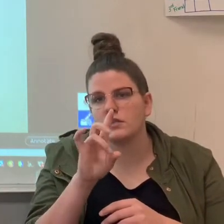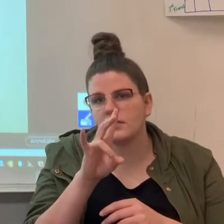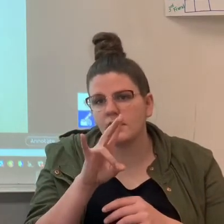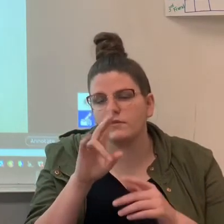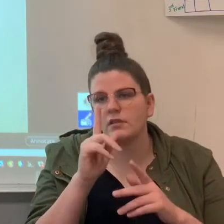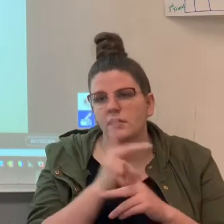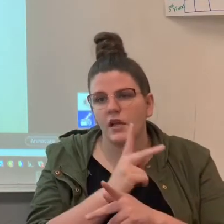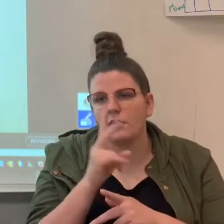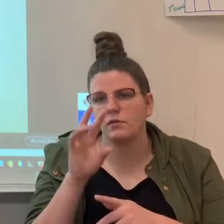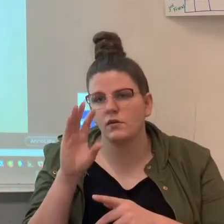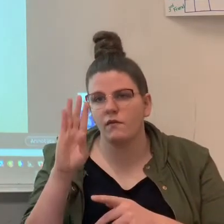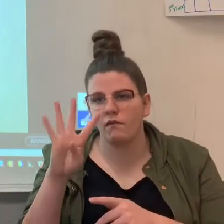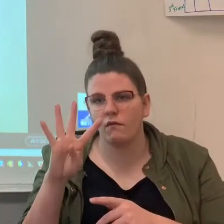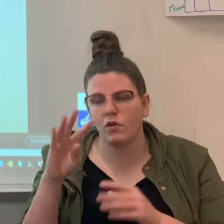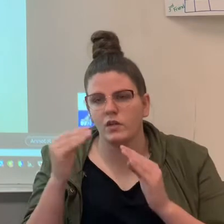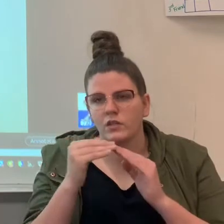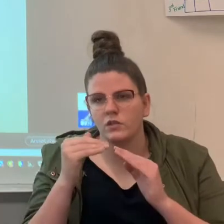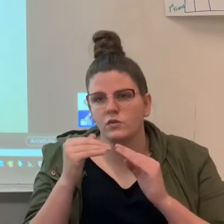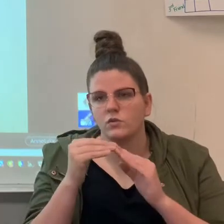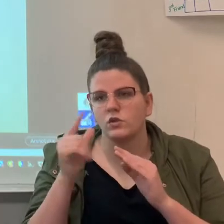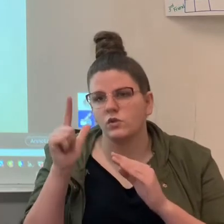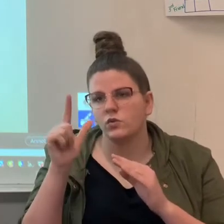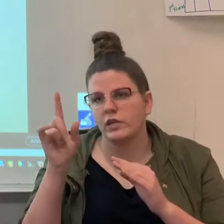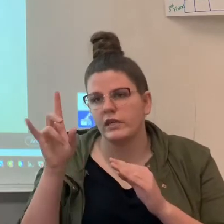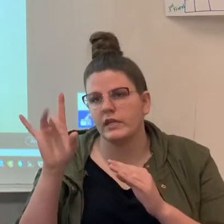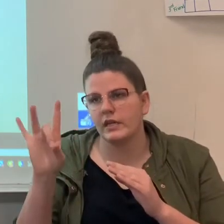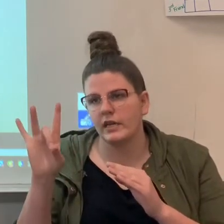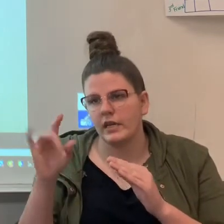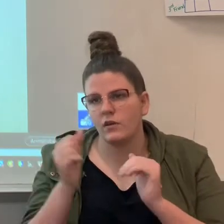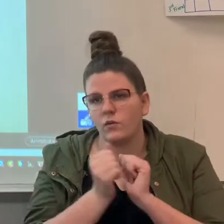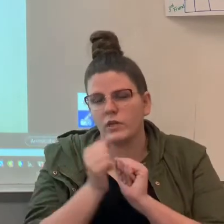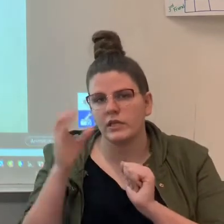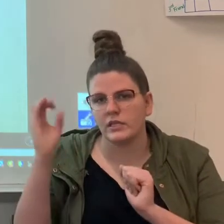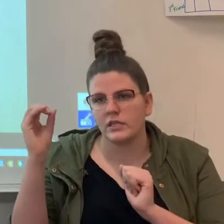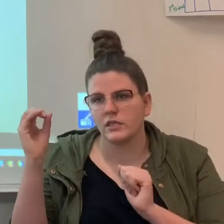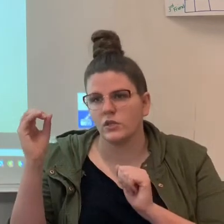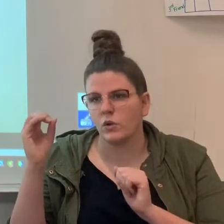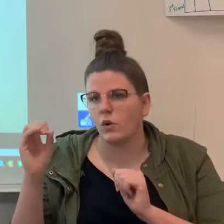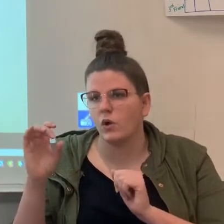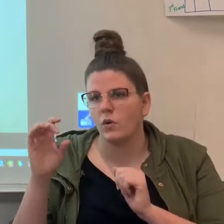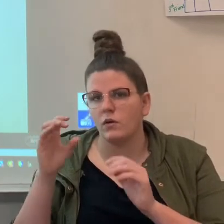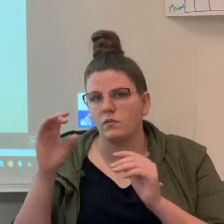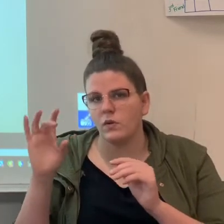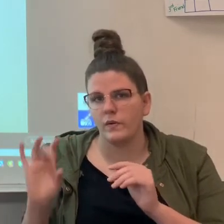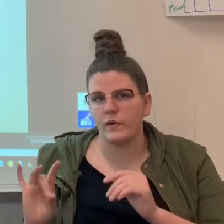28 with a 0, okay, over 8.